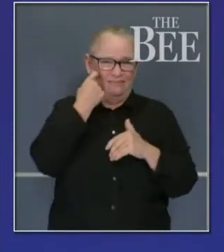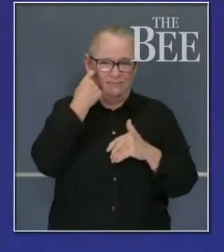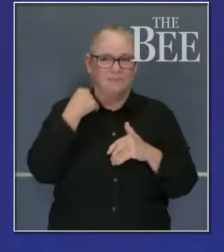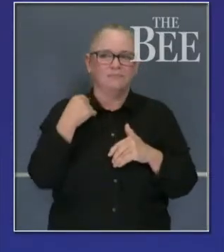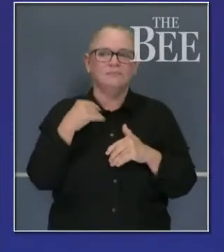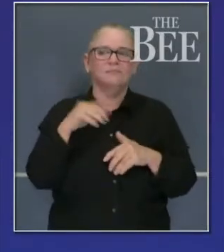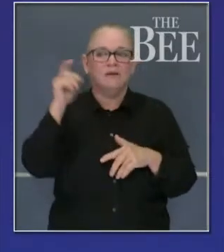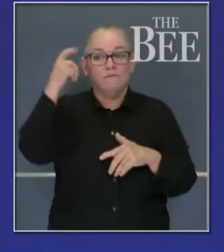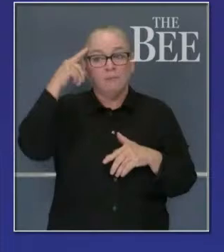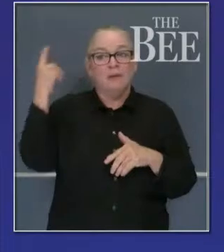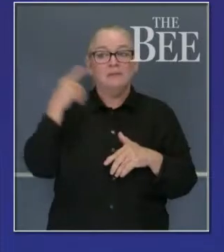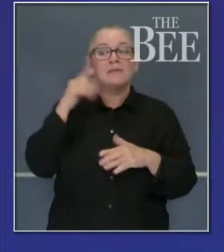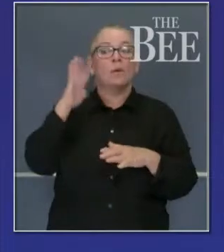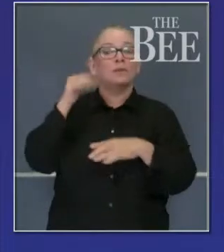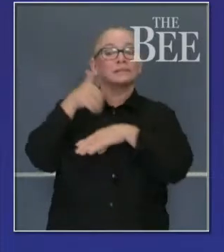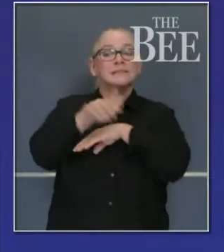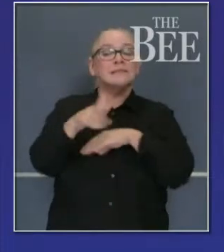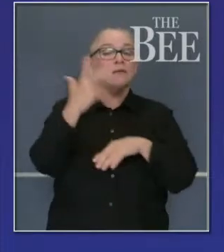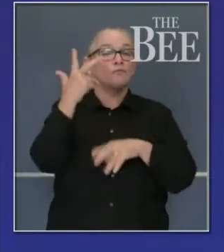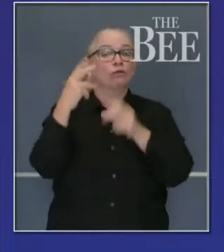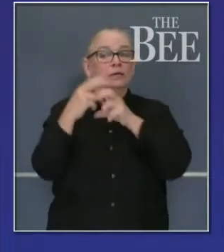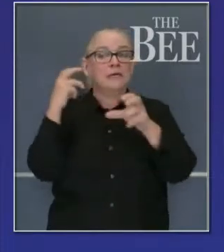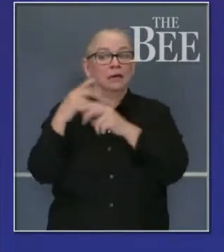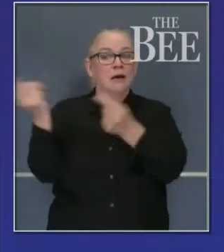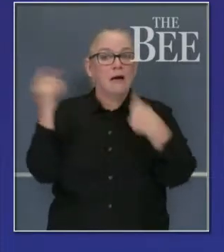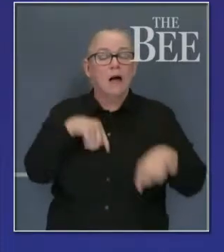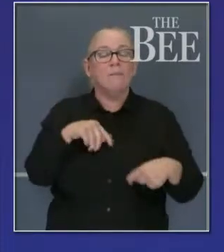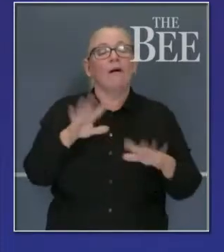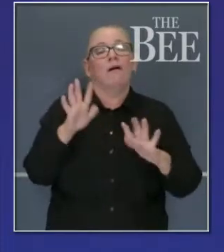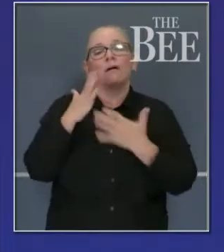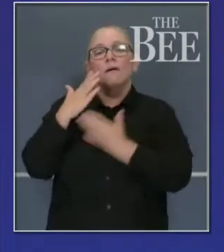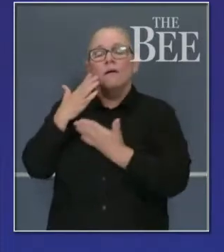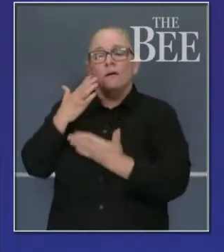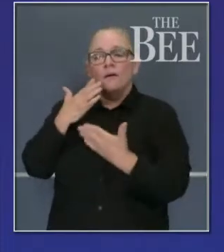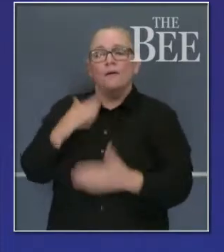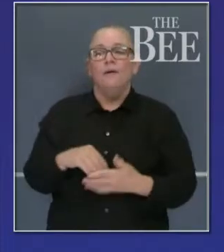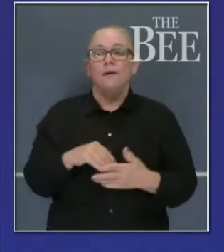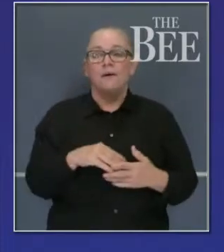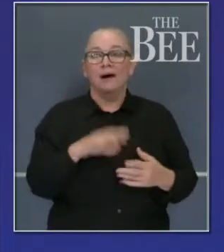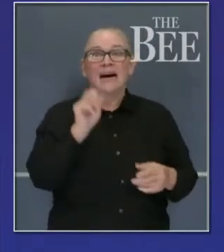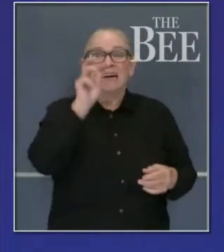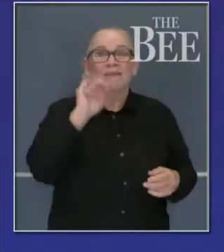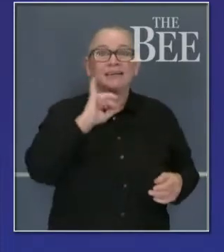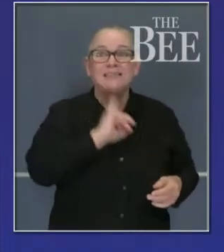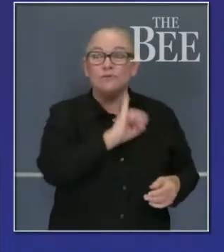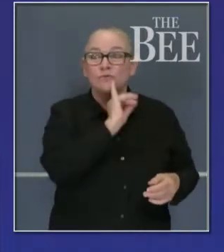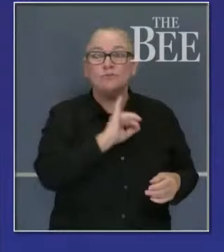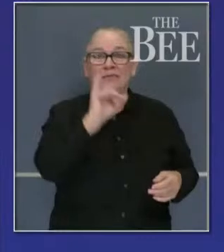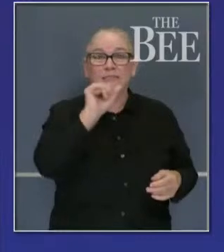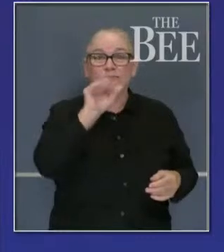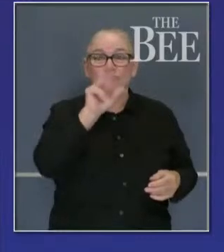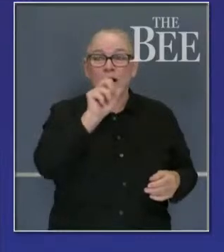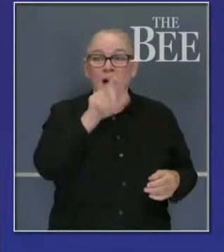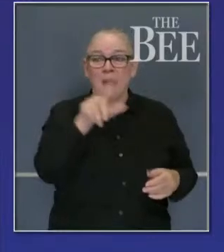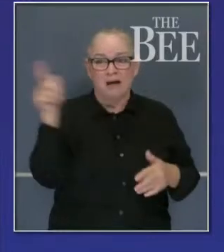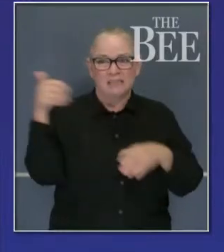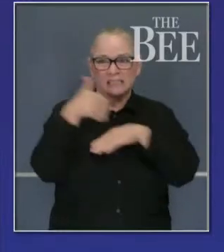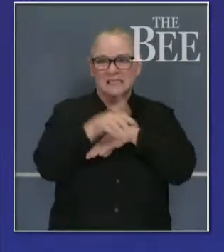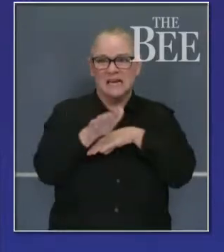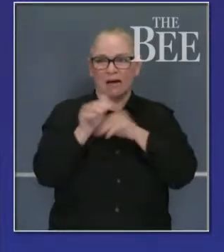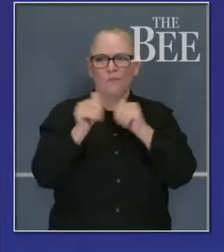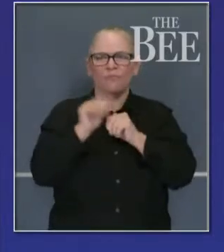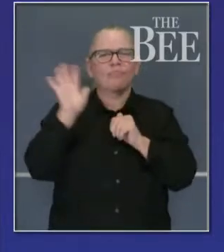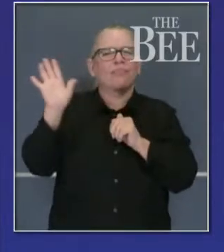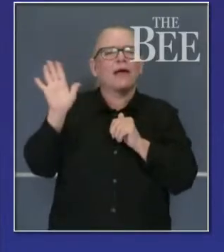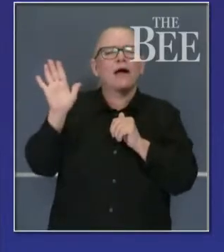10 from Israel, and had the privilege of talking to Prime Minister Trudeau, who has sent out under their mutual